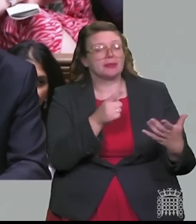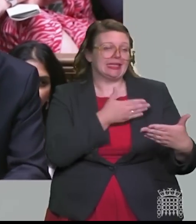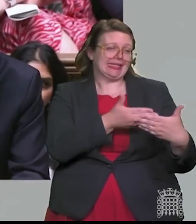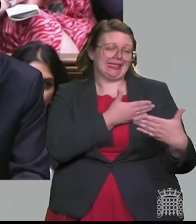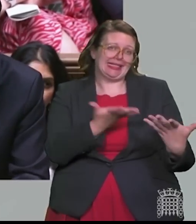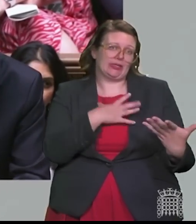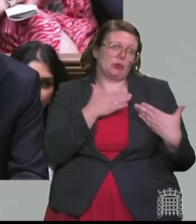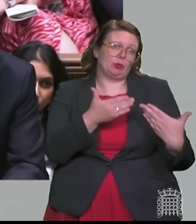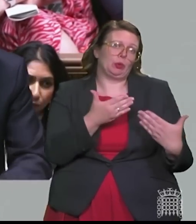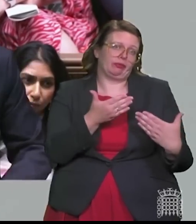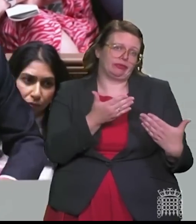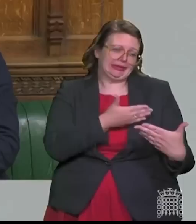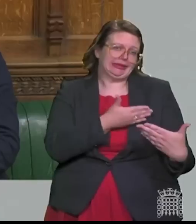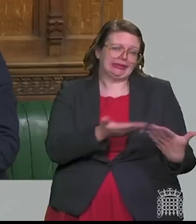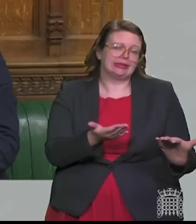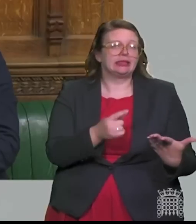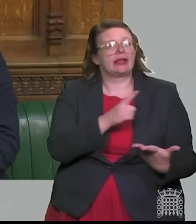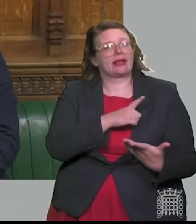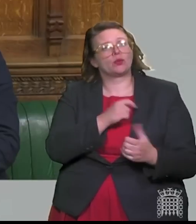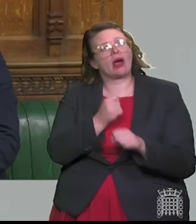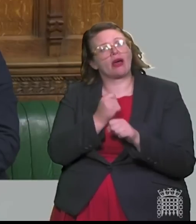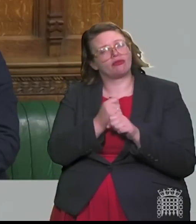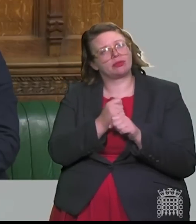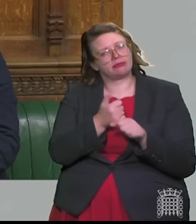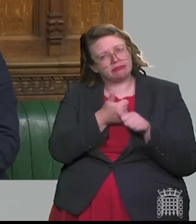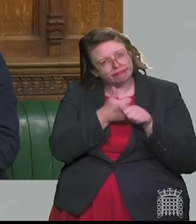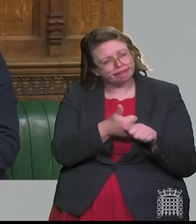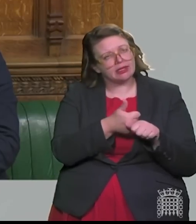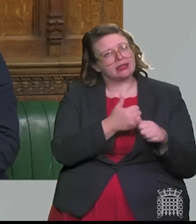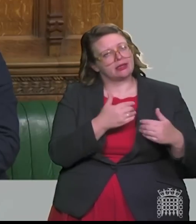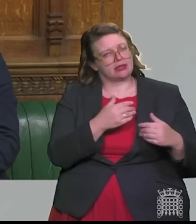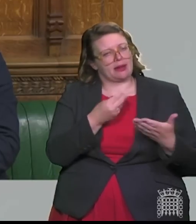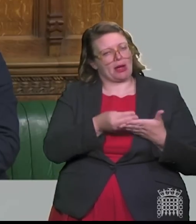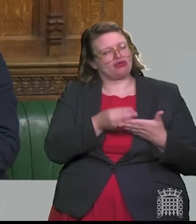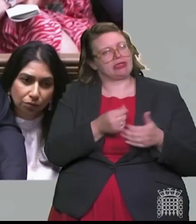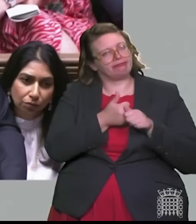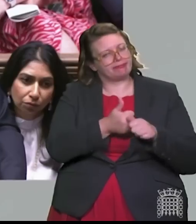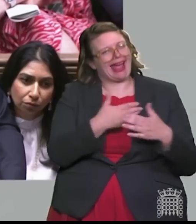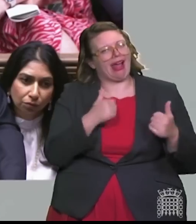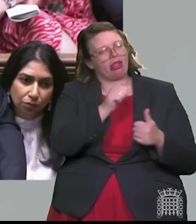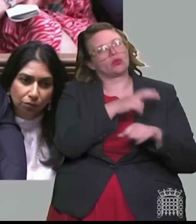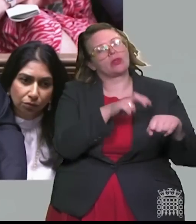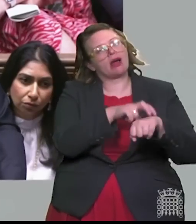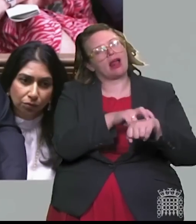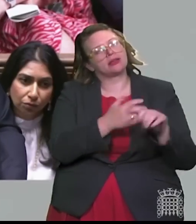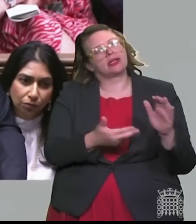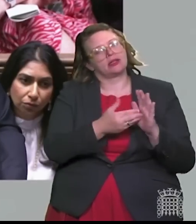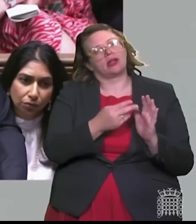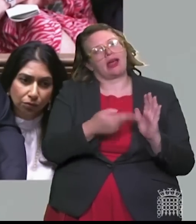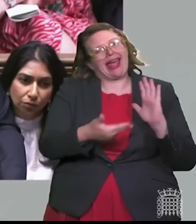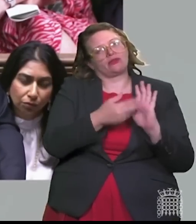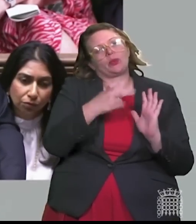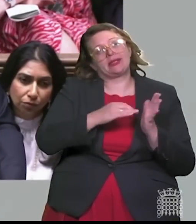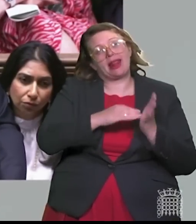and pressing concerns he raises, and that's why we've prioritised health in the Northern Ireland budget for this year with £20 million of more